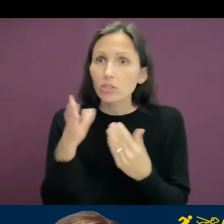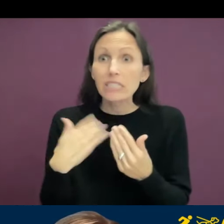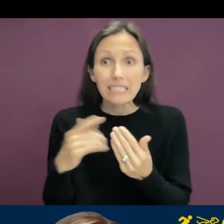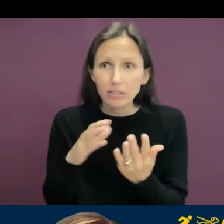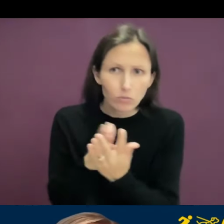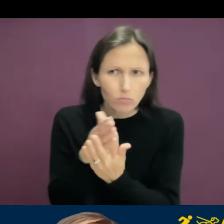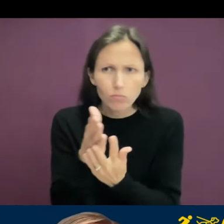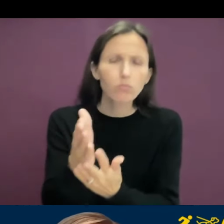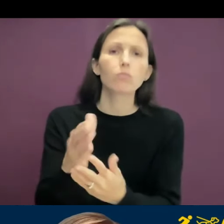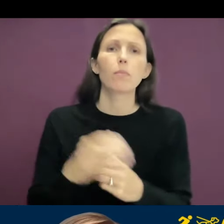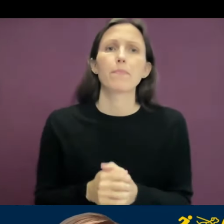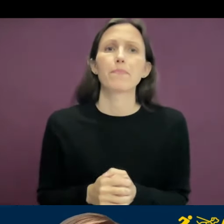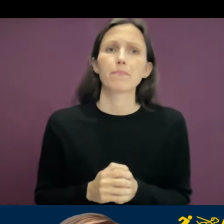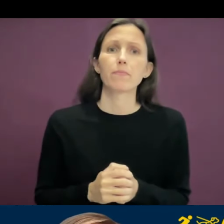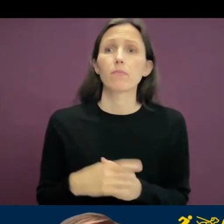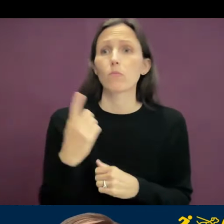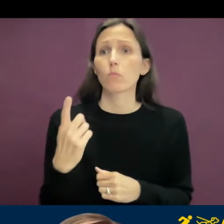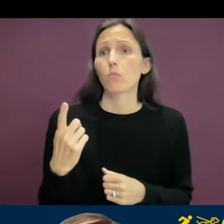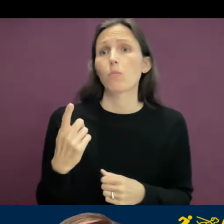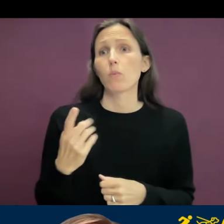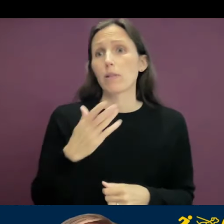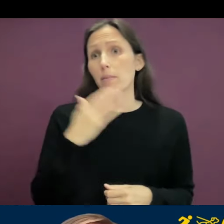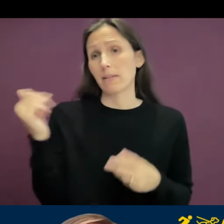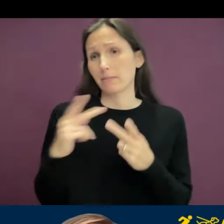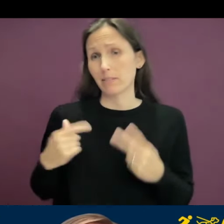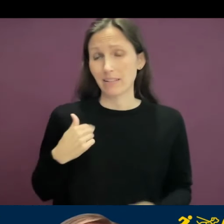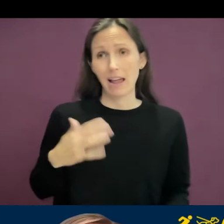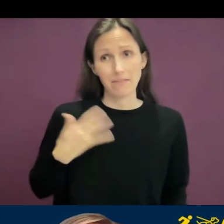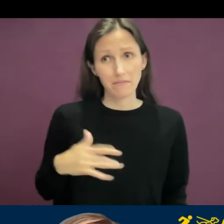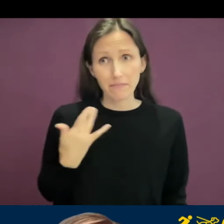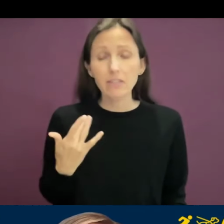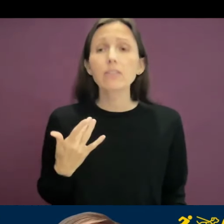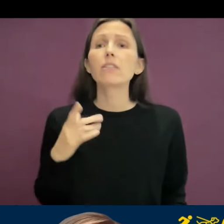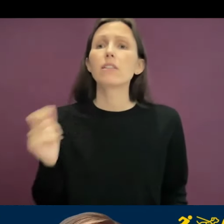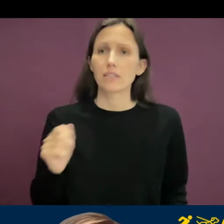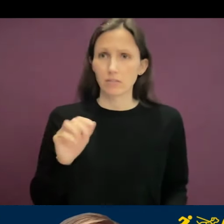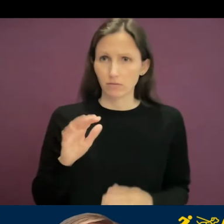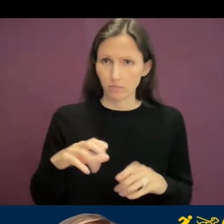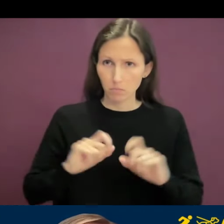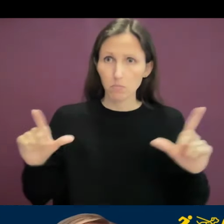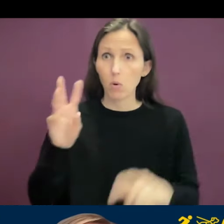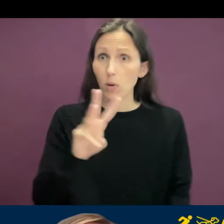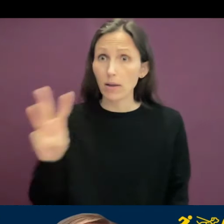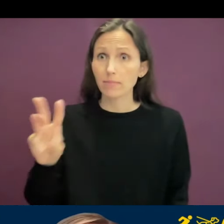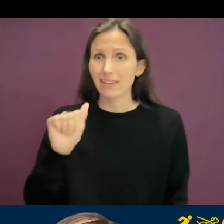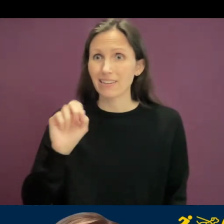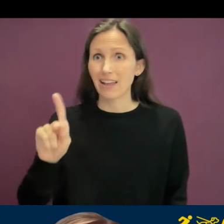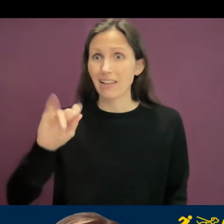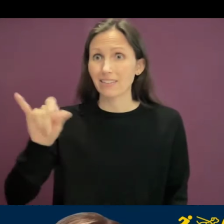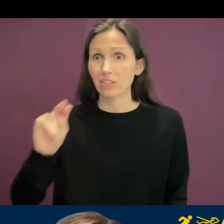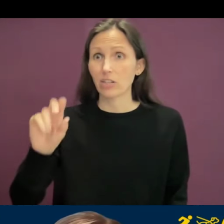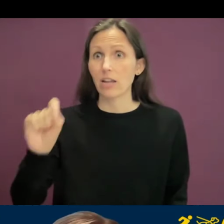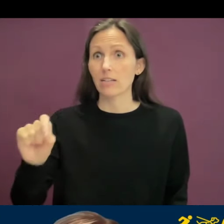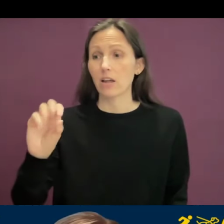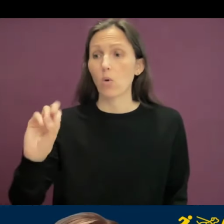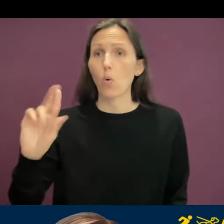navigate. One of the helpful places I find to start is going to askjan.org and selecting the A to Z